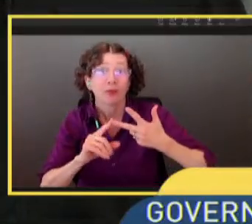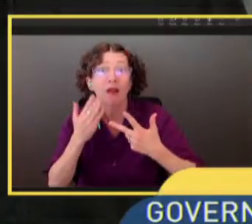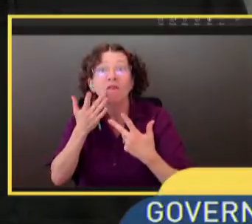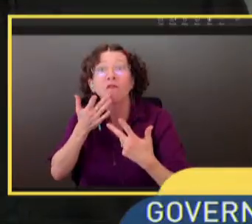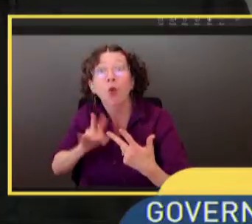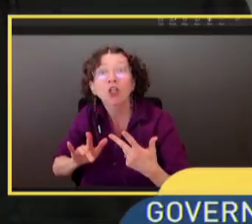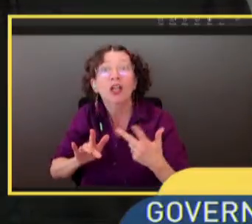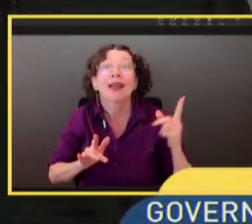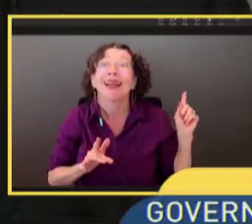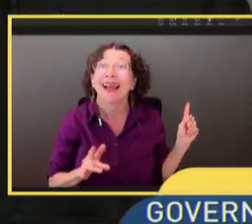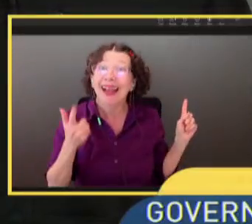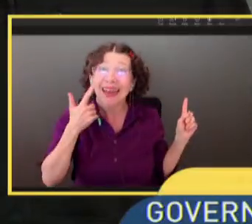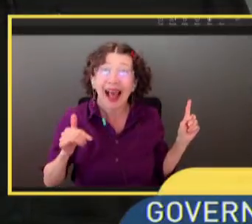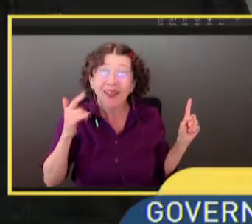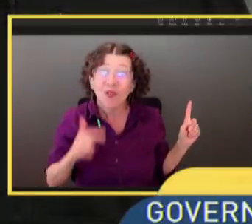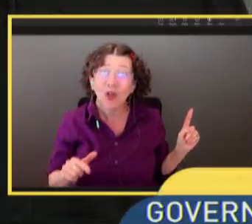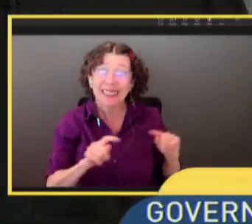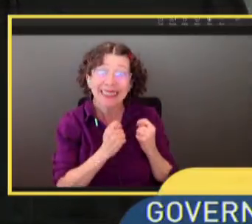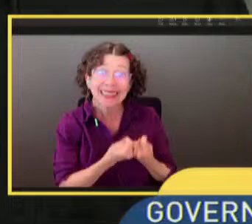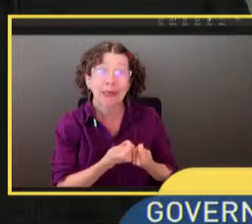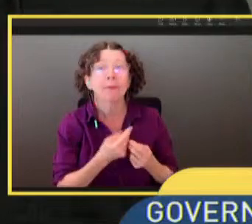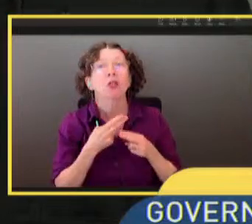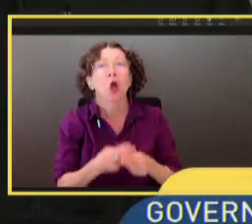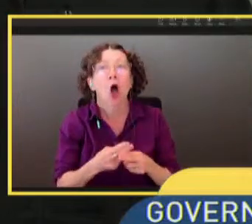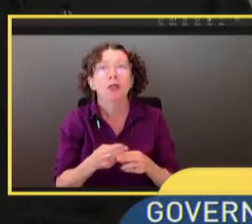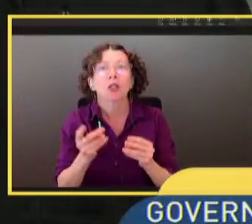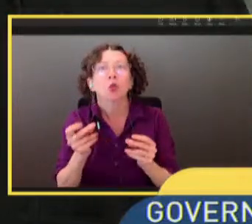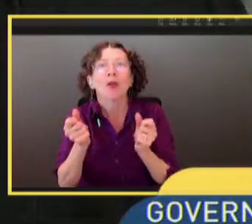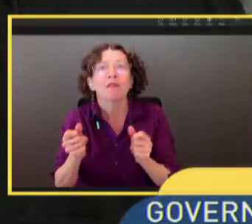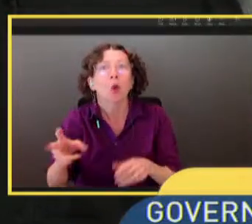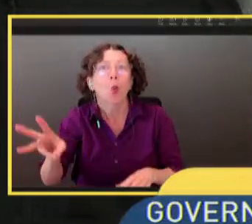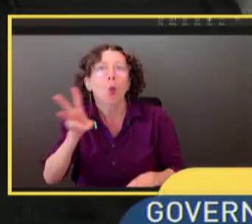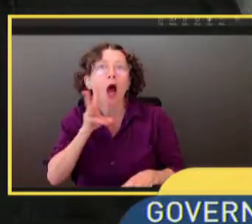levee system throughout the holidays.